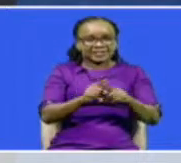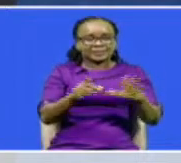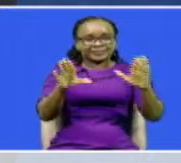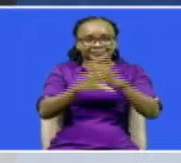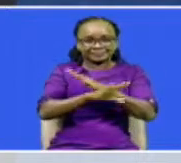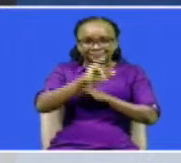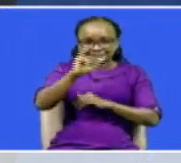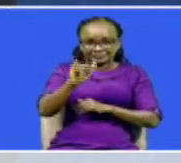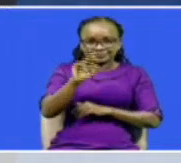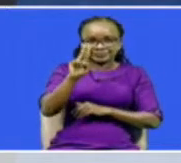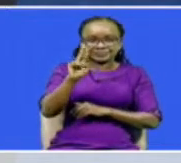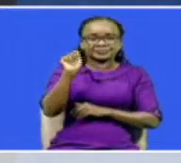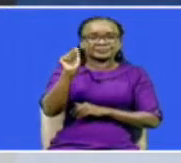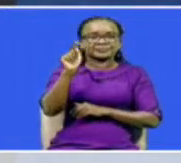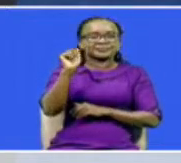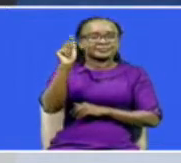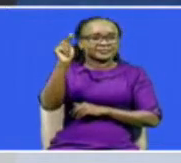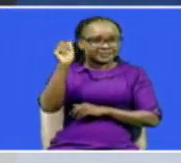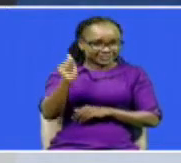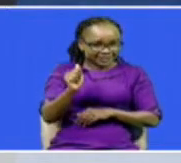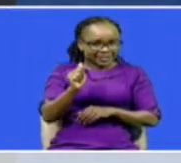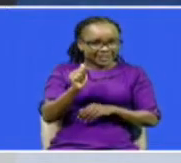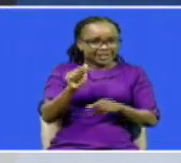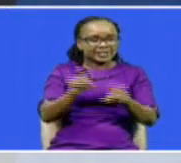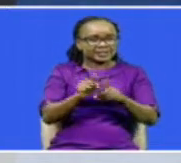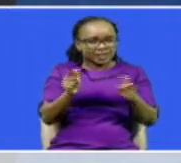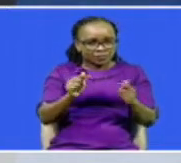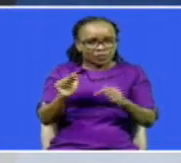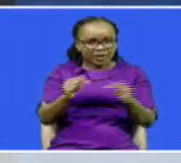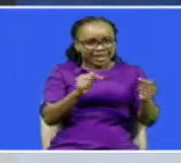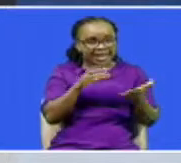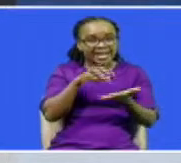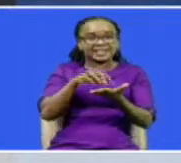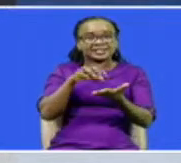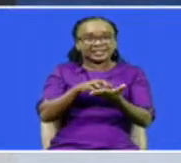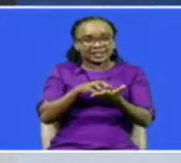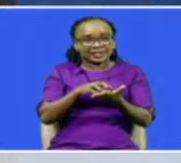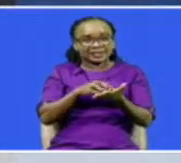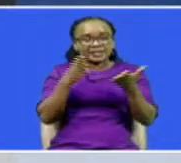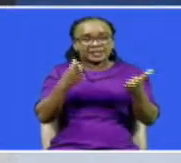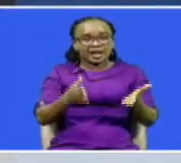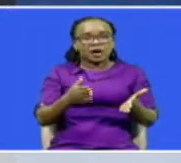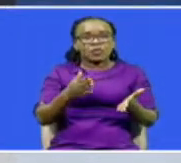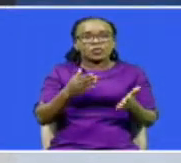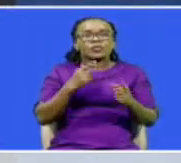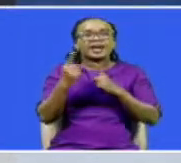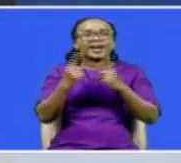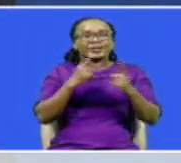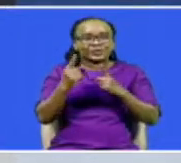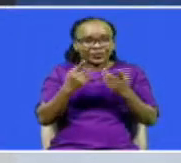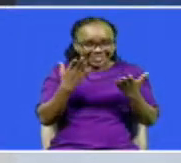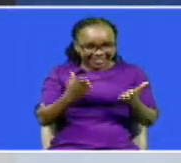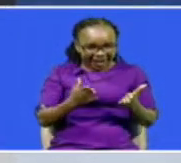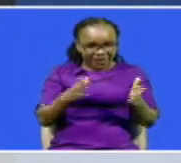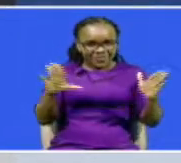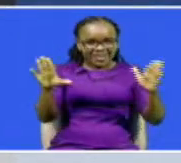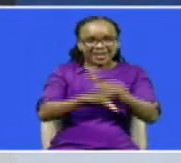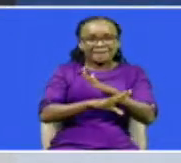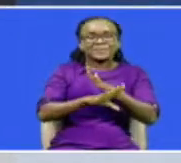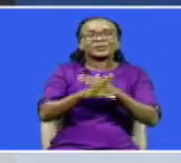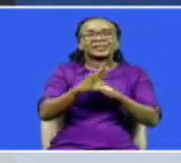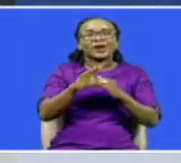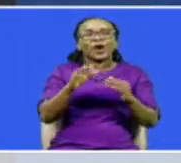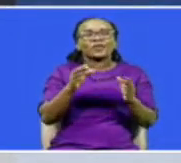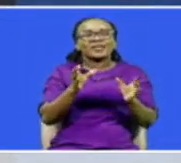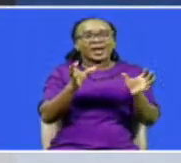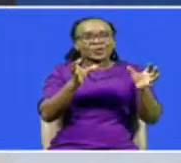Justina Wamae, publicly gave contradicting statements. We're now joined by Justina Wamae, who's the Roots Party presidential running mate, to shed